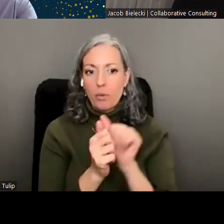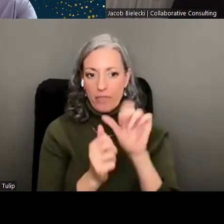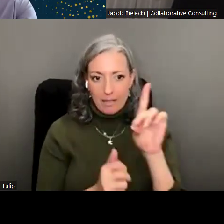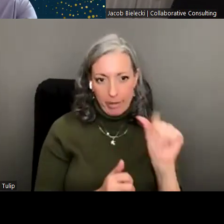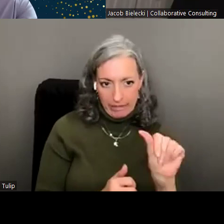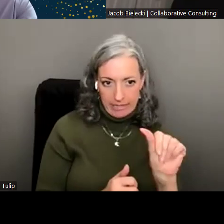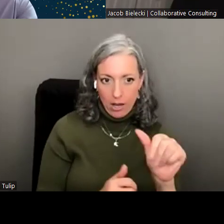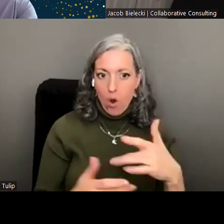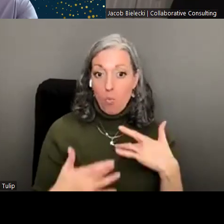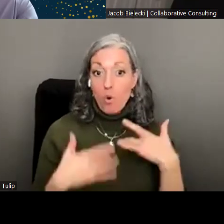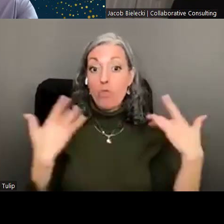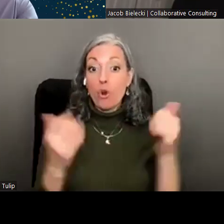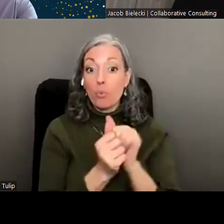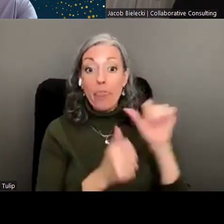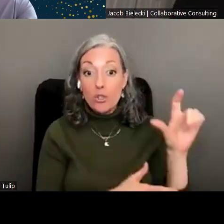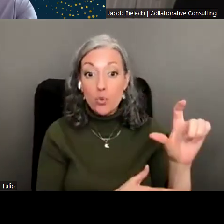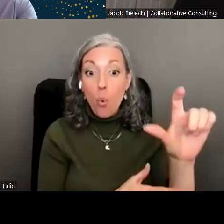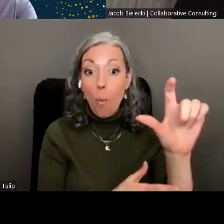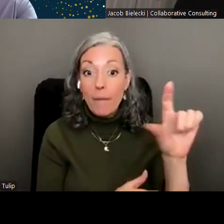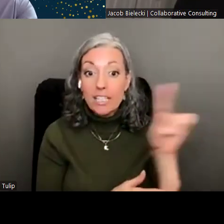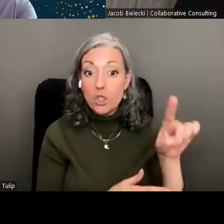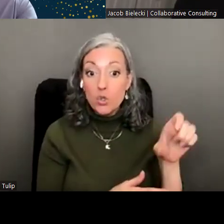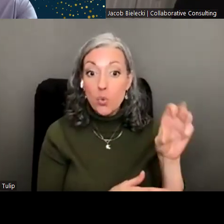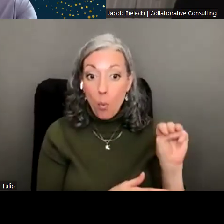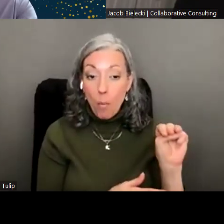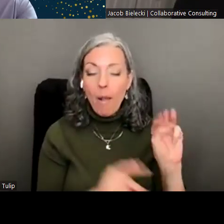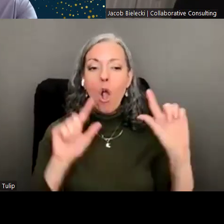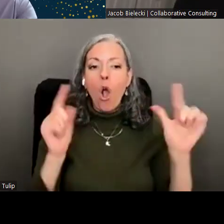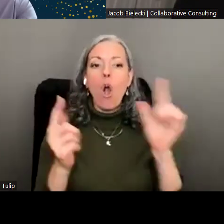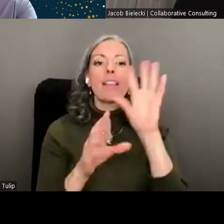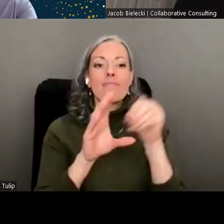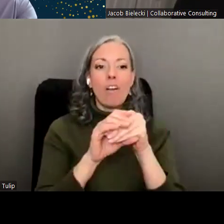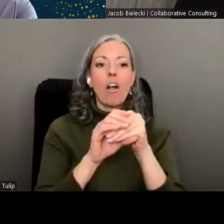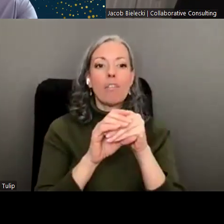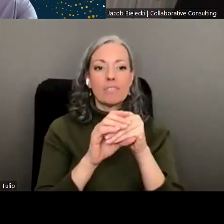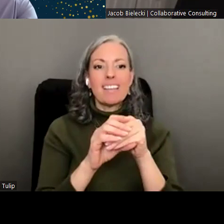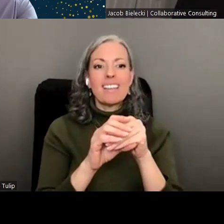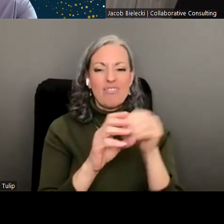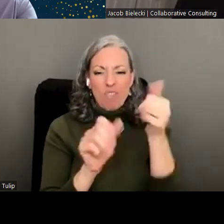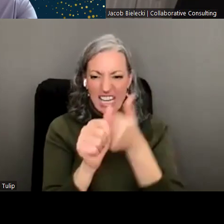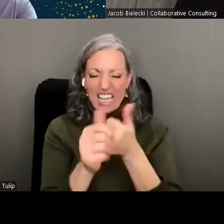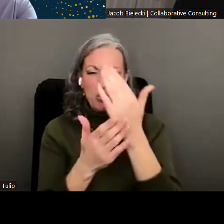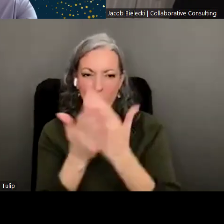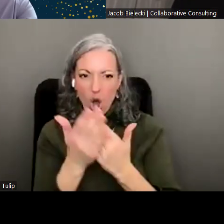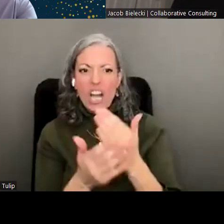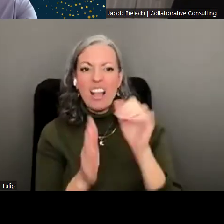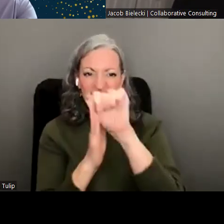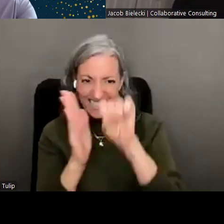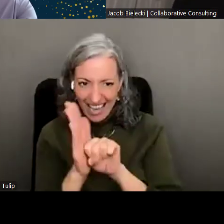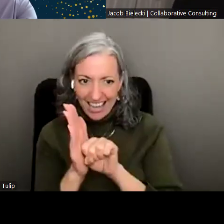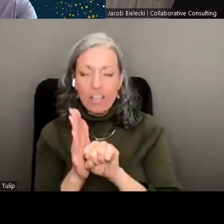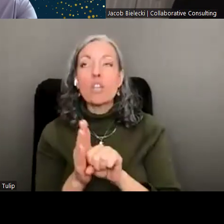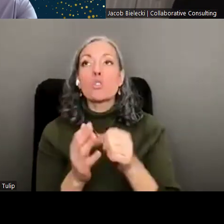with Zoom to increase participation from all parts of our state and from people with lived experience. So we'd love to work